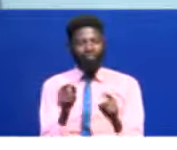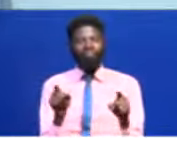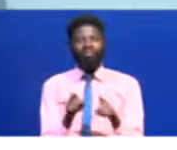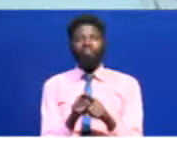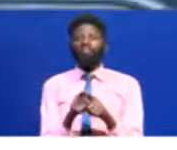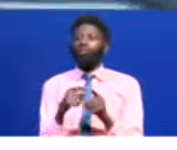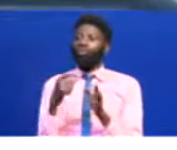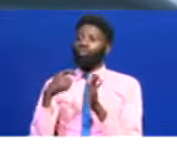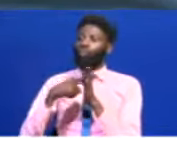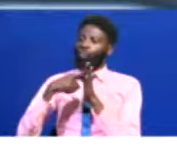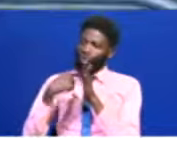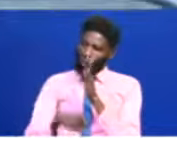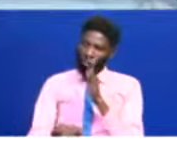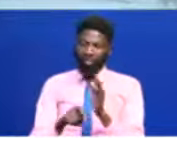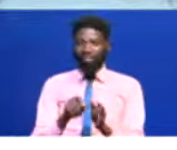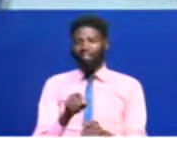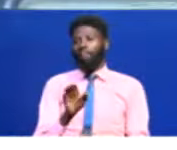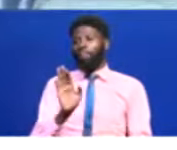the price of that